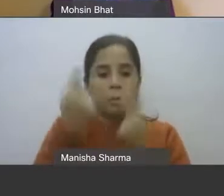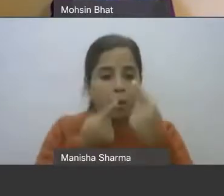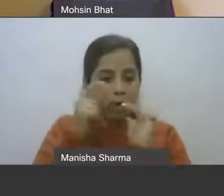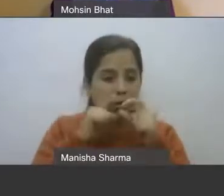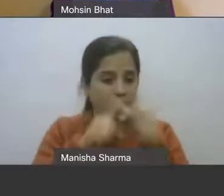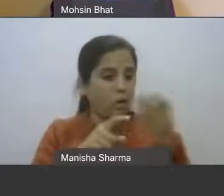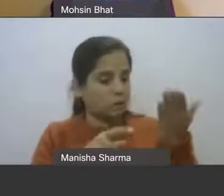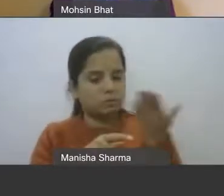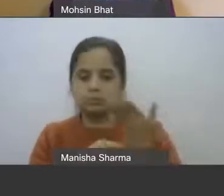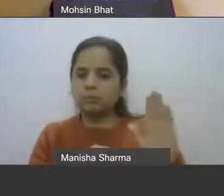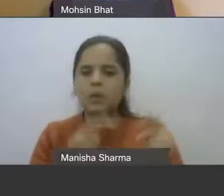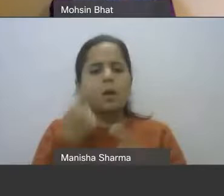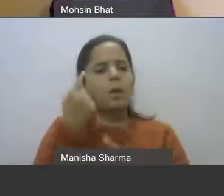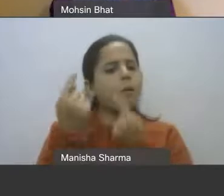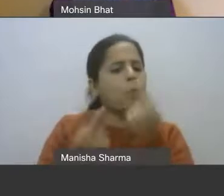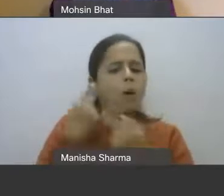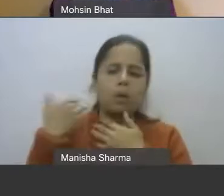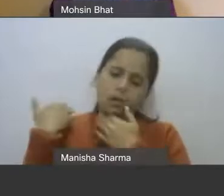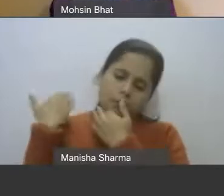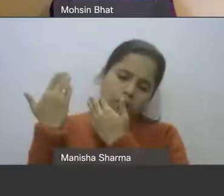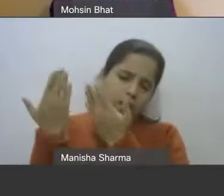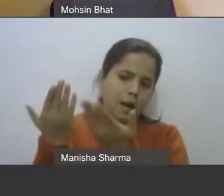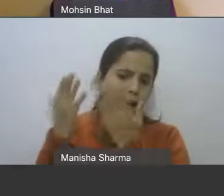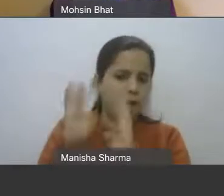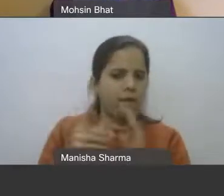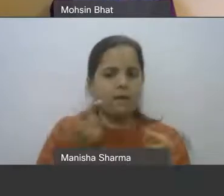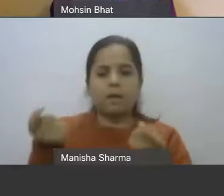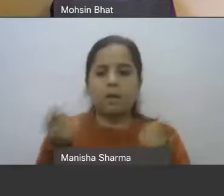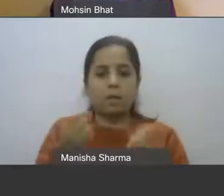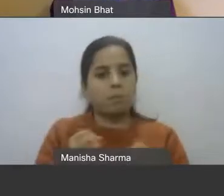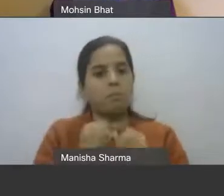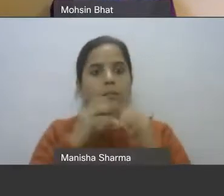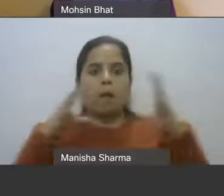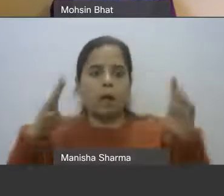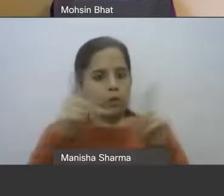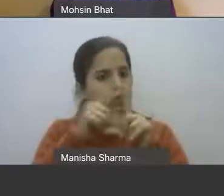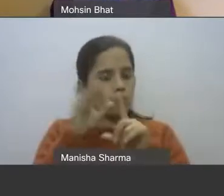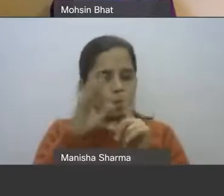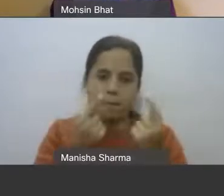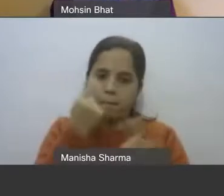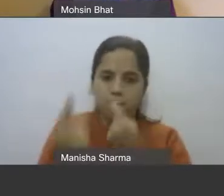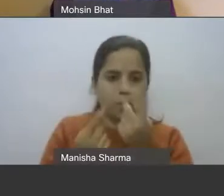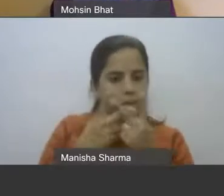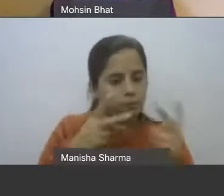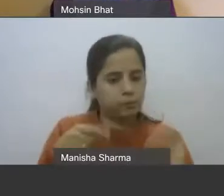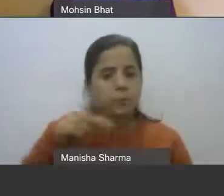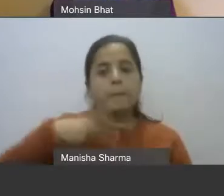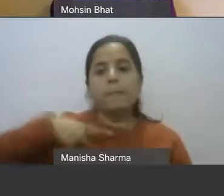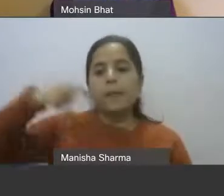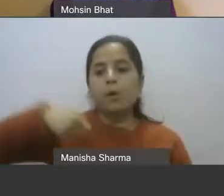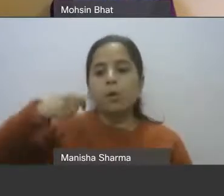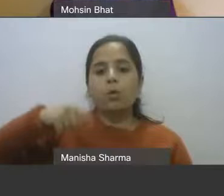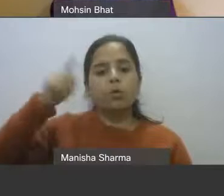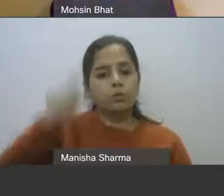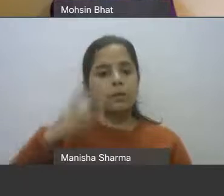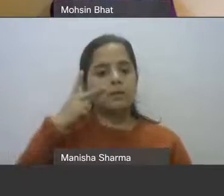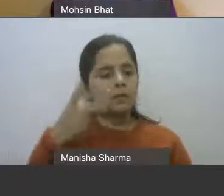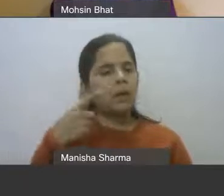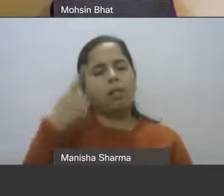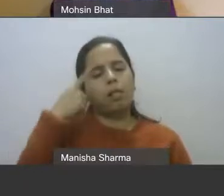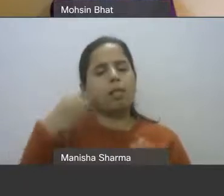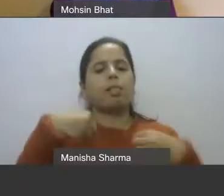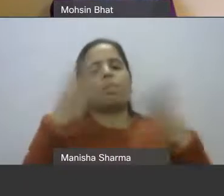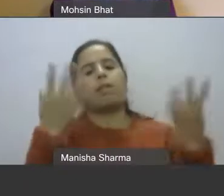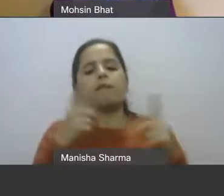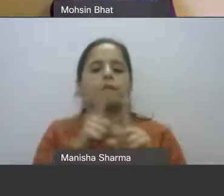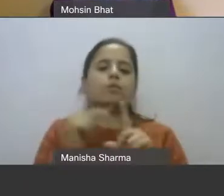not. Politics is, of course, operating on a larger frame, and the court essentially needs to leave that out